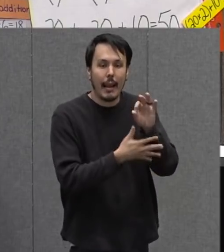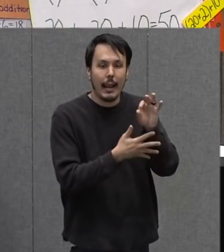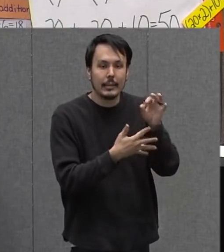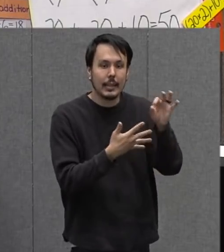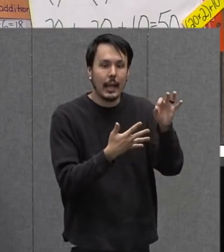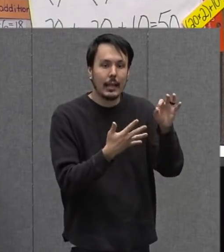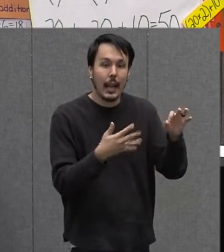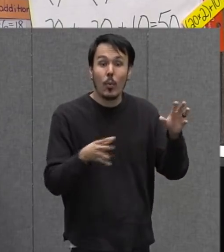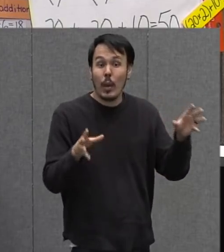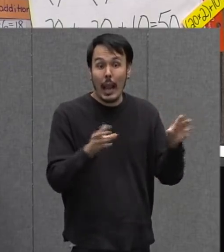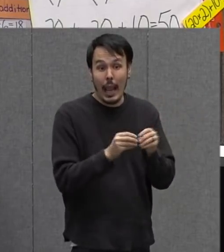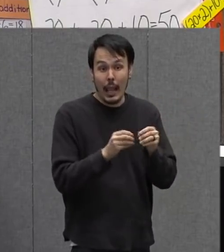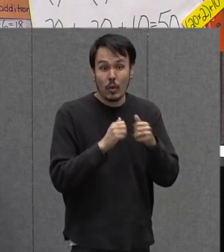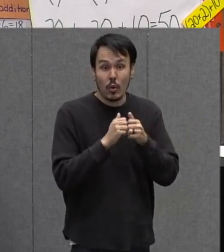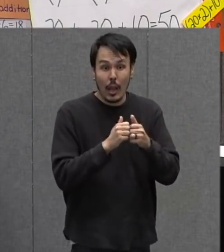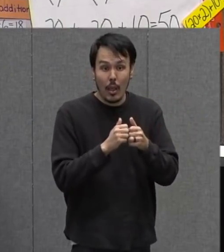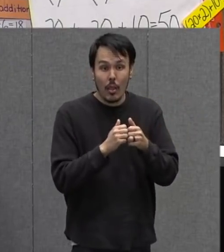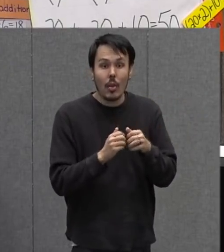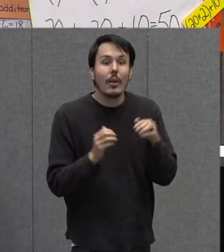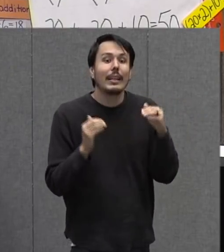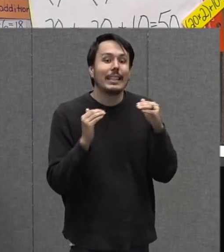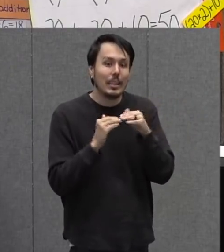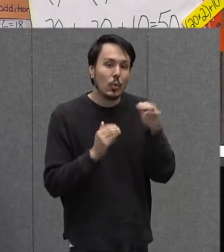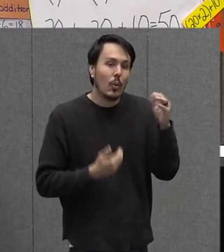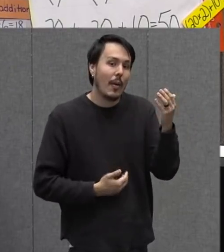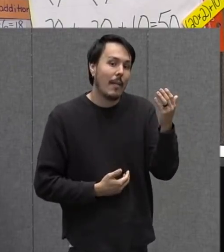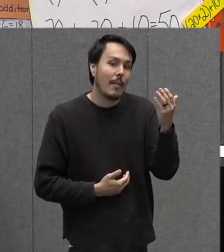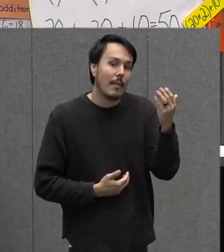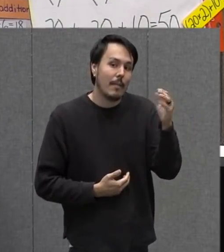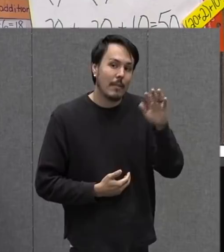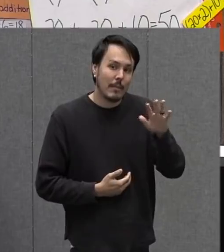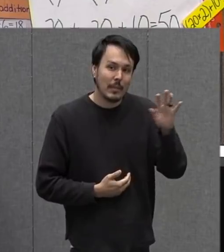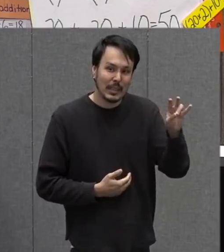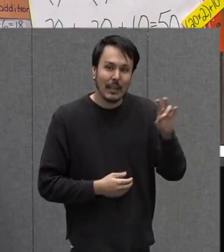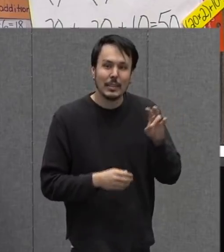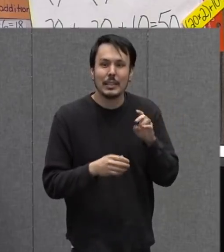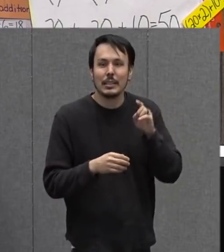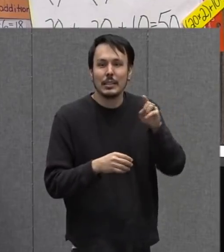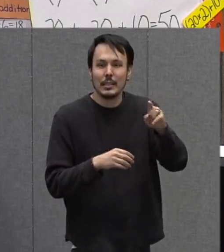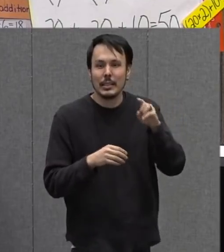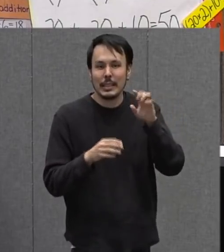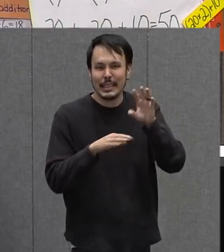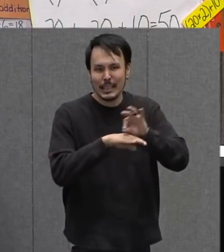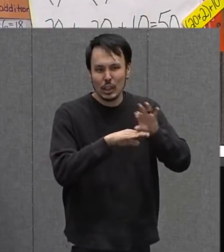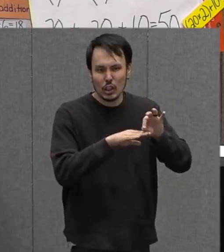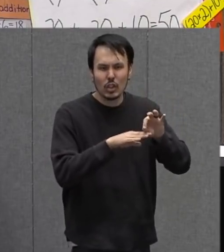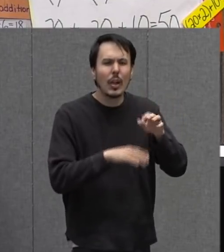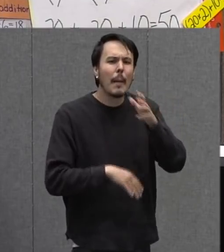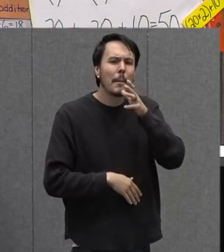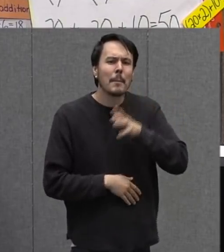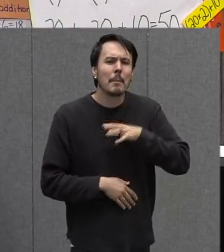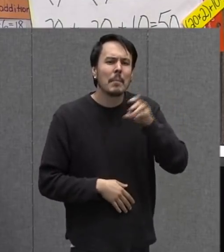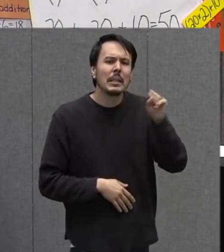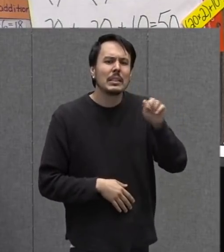57 stickers. And if you remember, Mrs. Sears jumped in last time and said, I thought about that